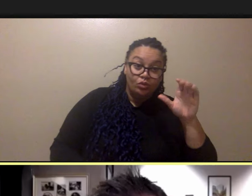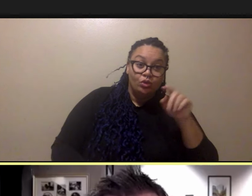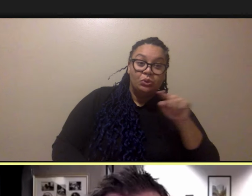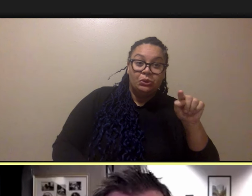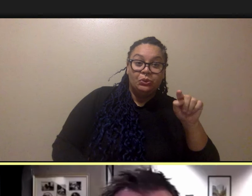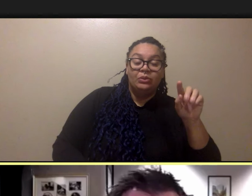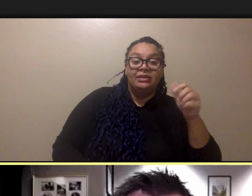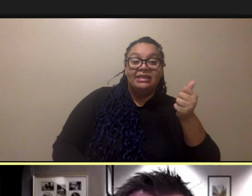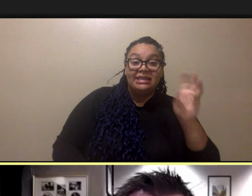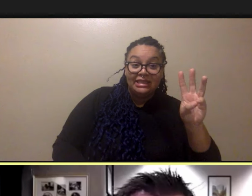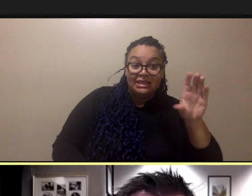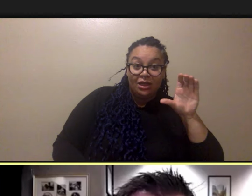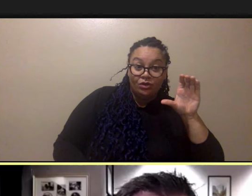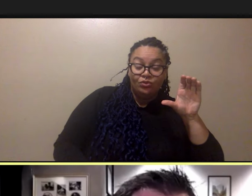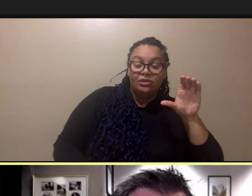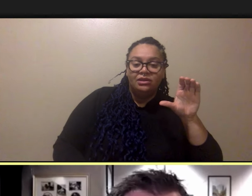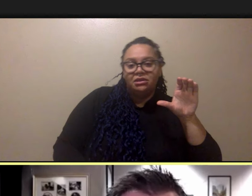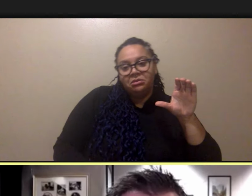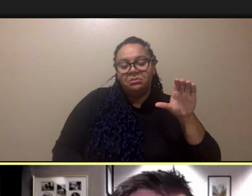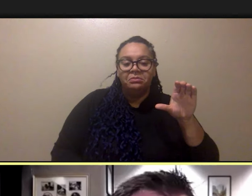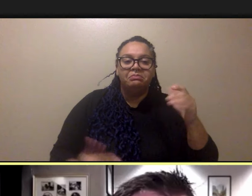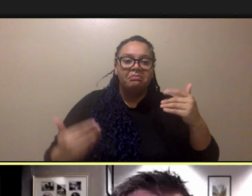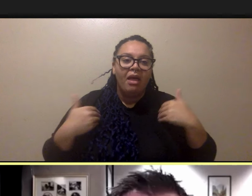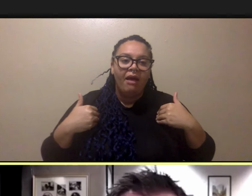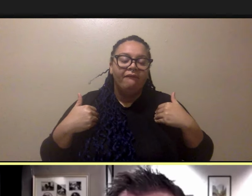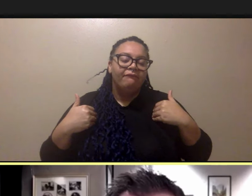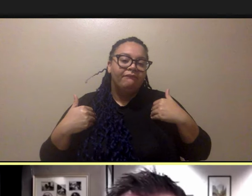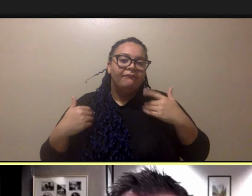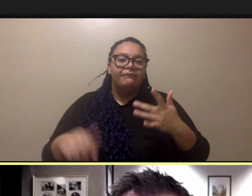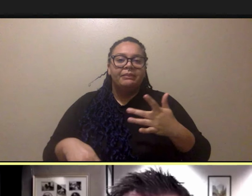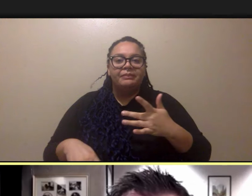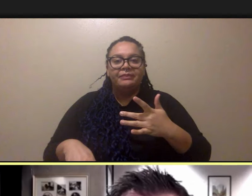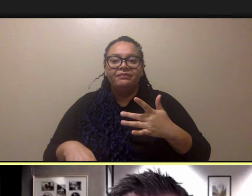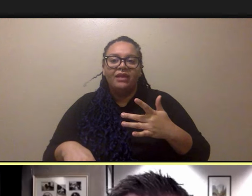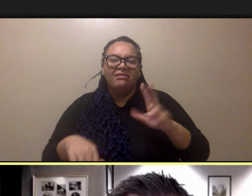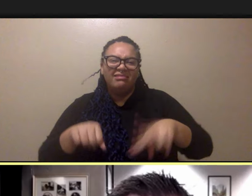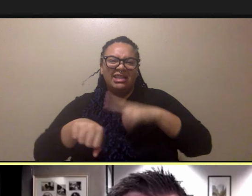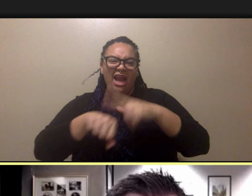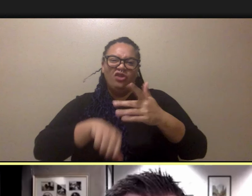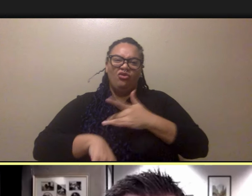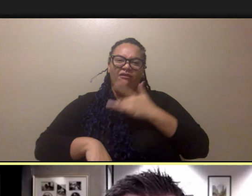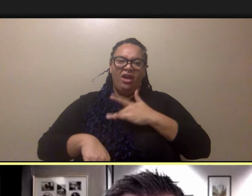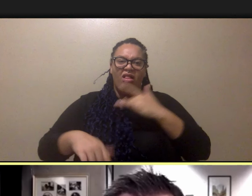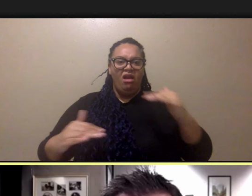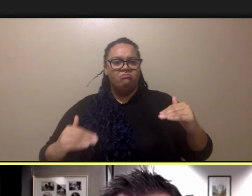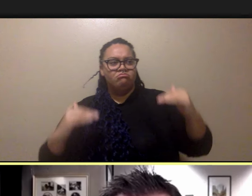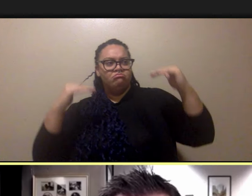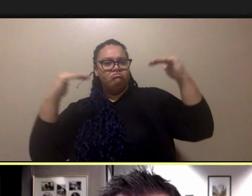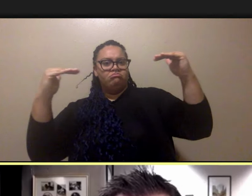too. The English had a sense of their own nationalist superiority. They thought they were a lot better than the Spanish.